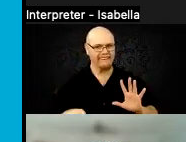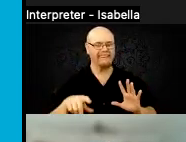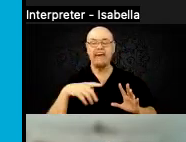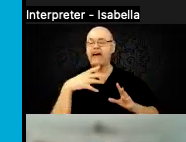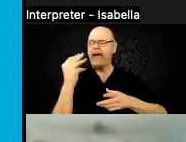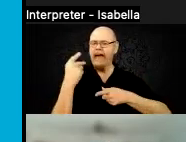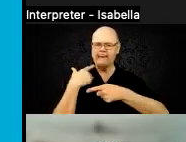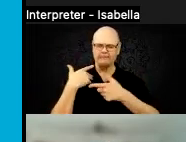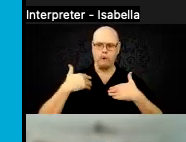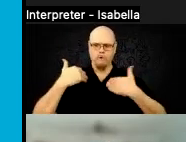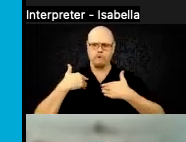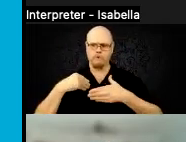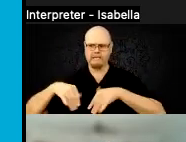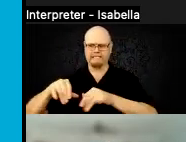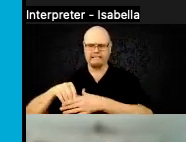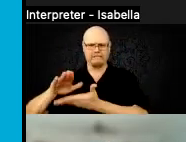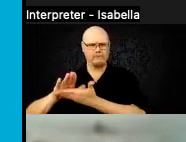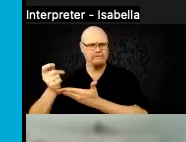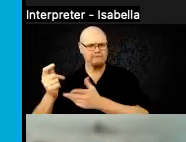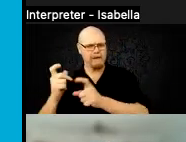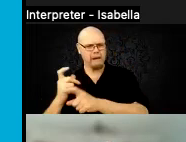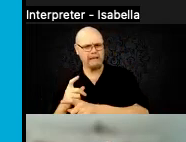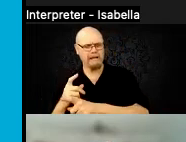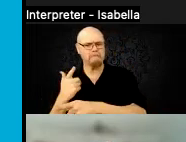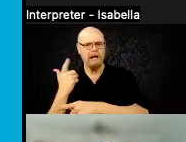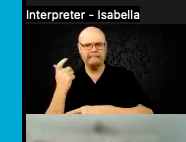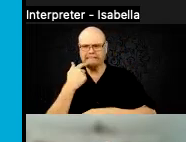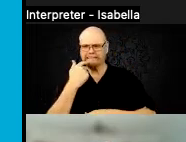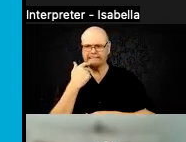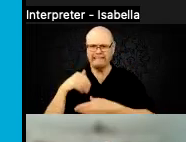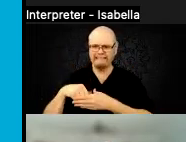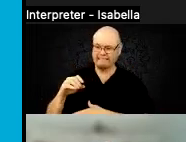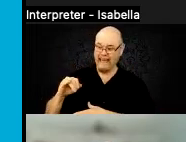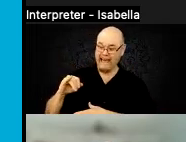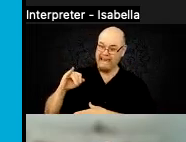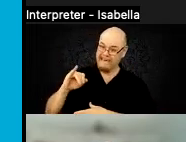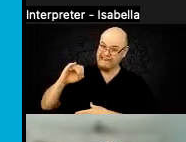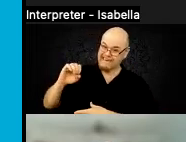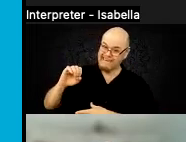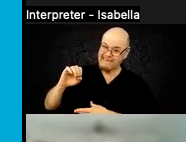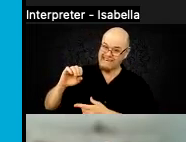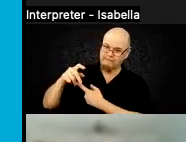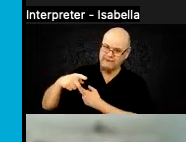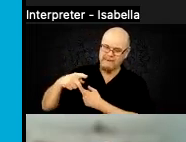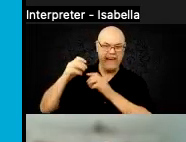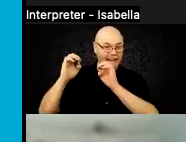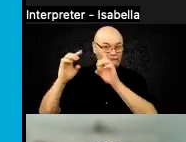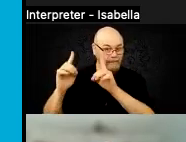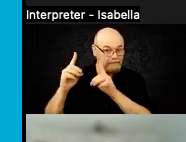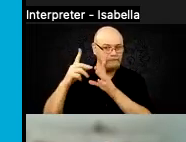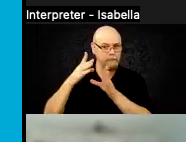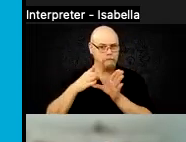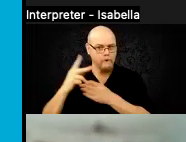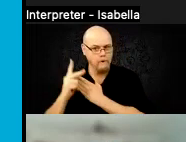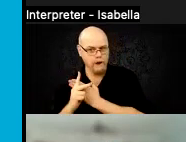youth that are still in school. So if it says in the student's IEP, right, their individualized educational program